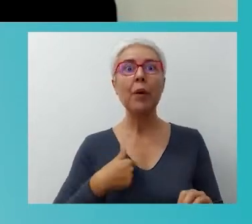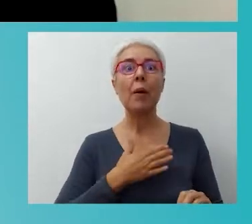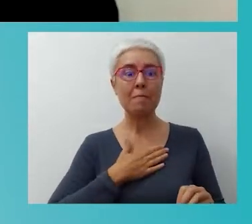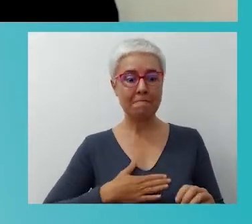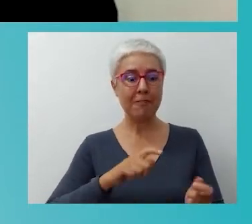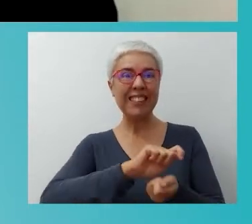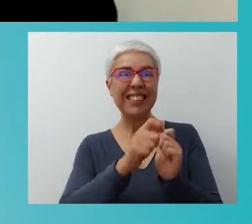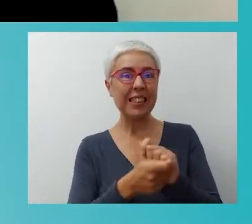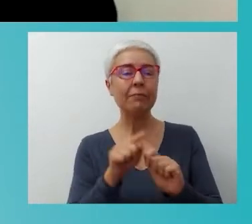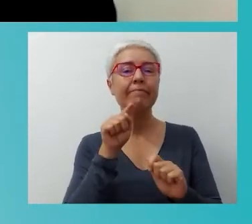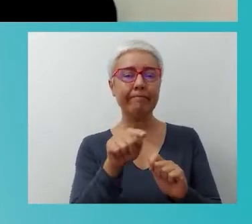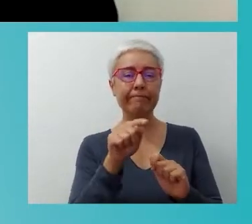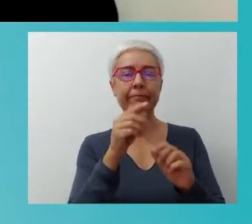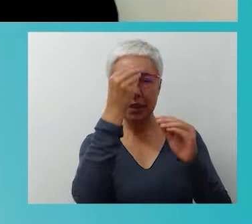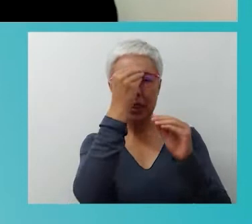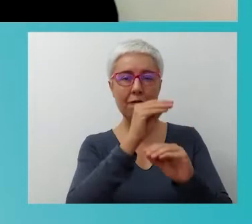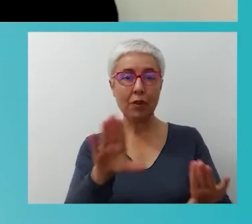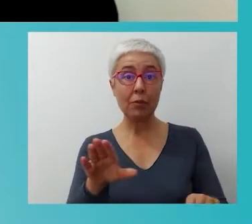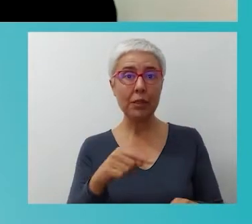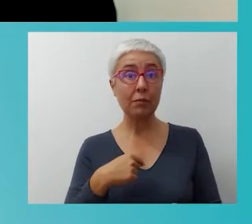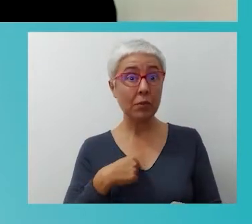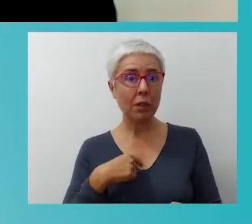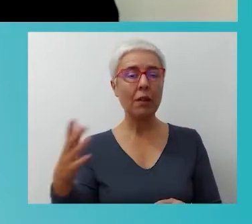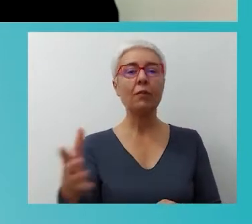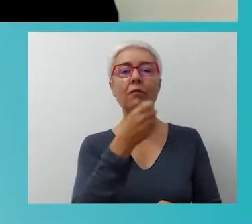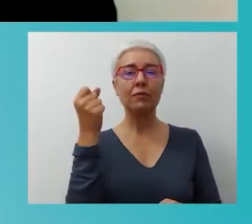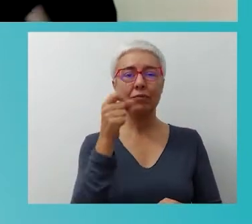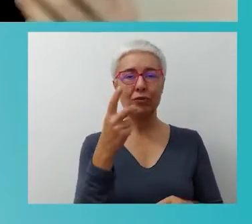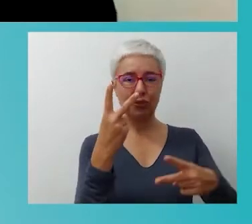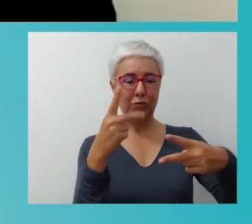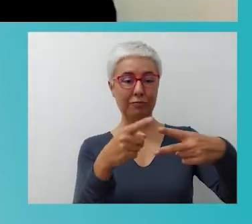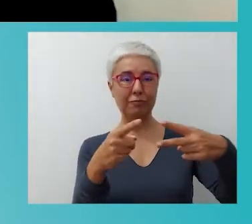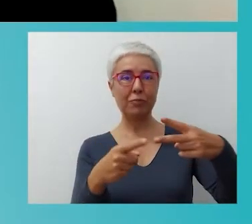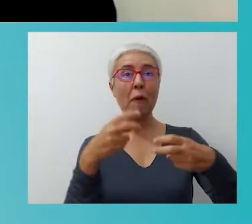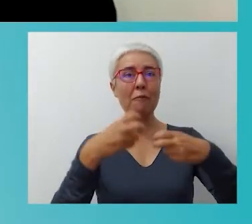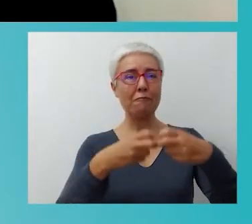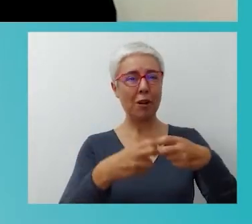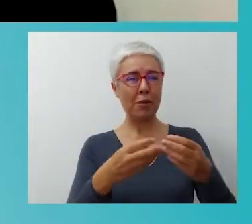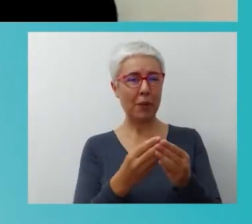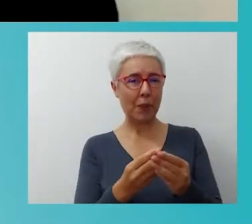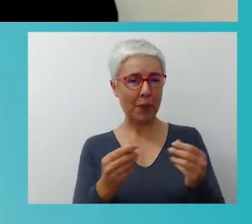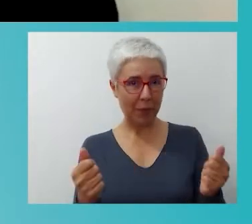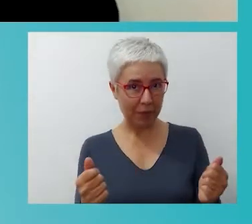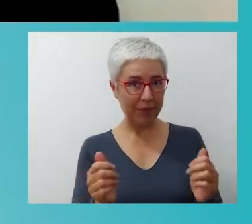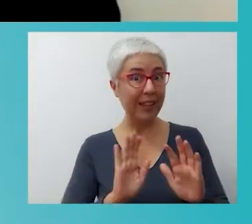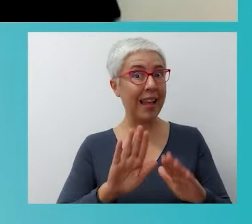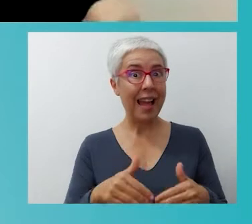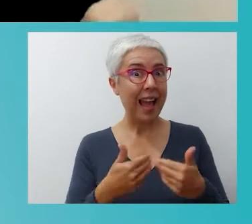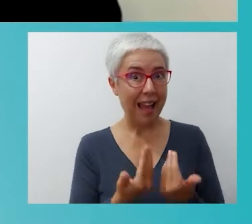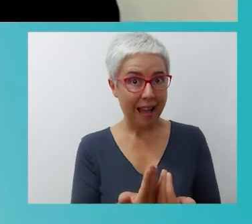better infrastructure and services. Well, our solution helps our customers to overcome these two barriers. First of